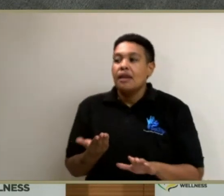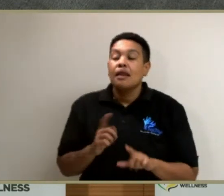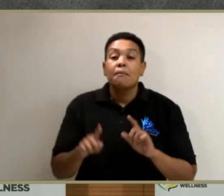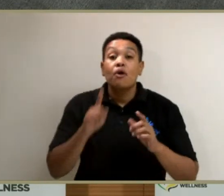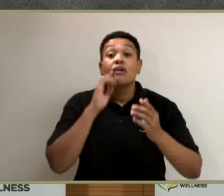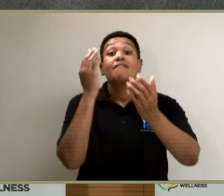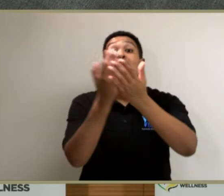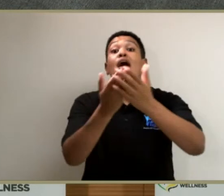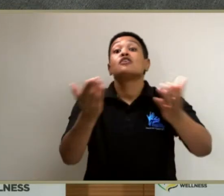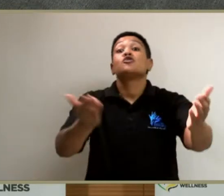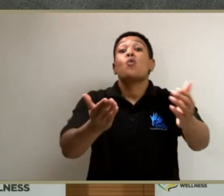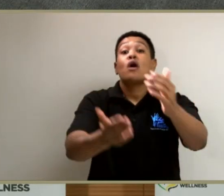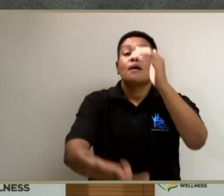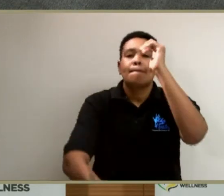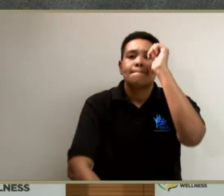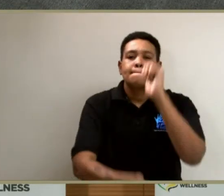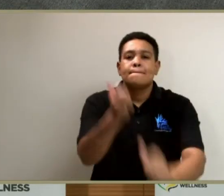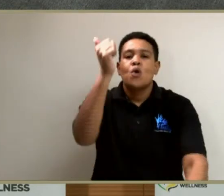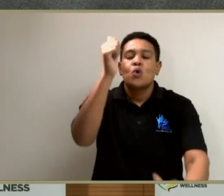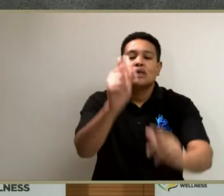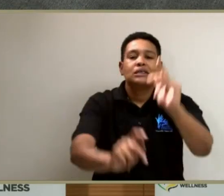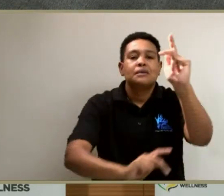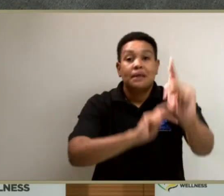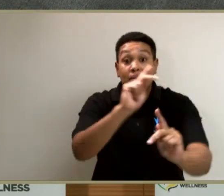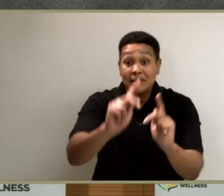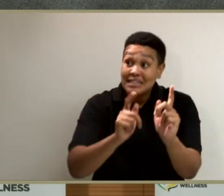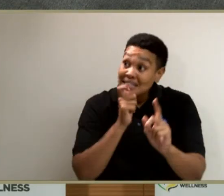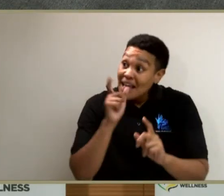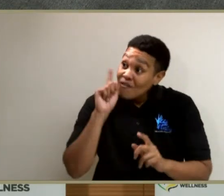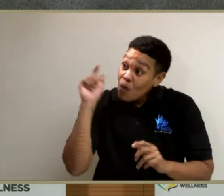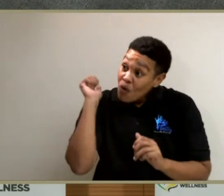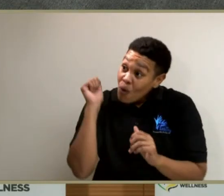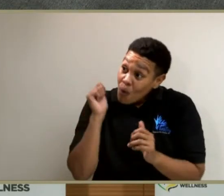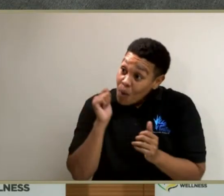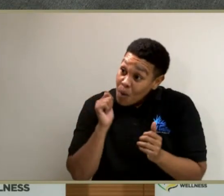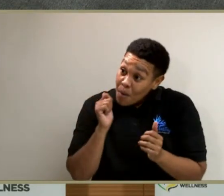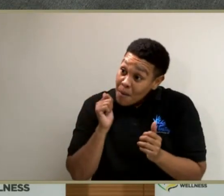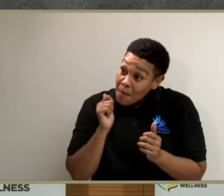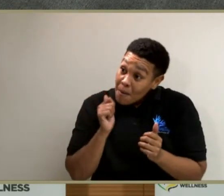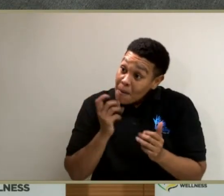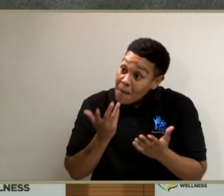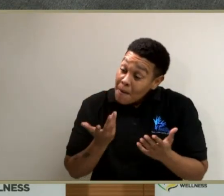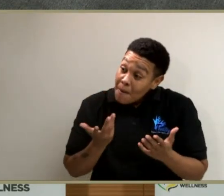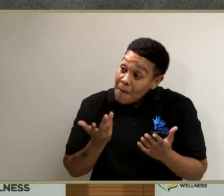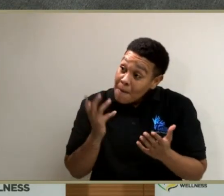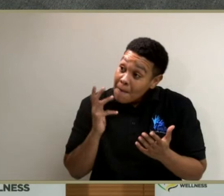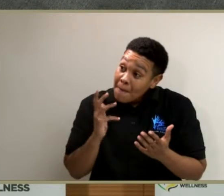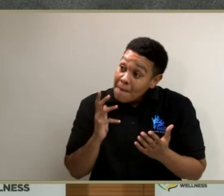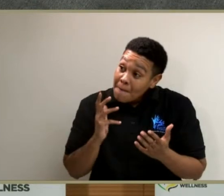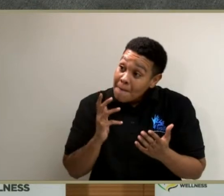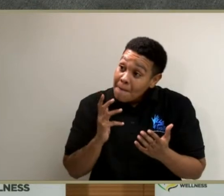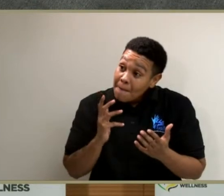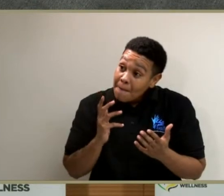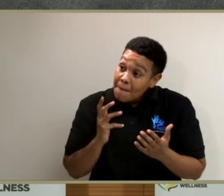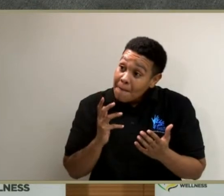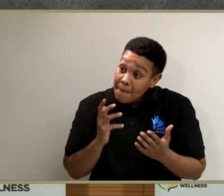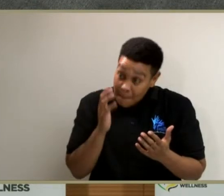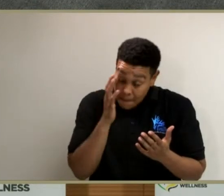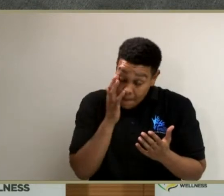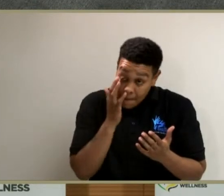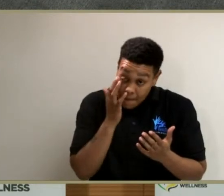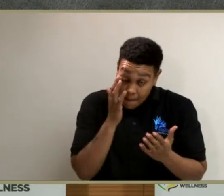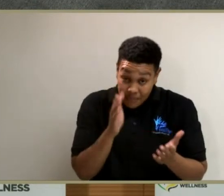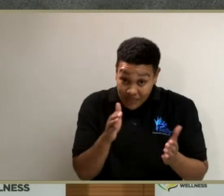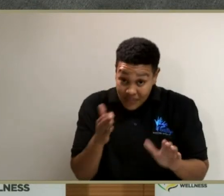the facts. The majority of persons who have passed are linked also to having an